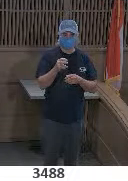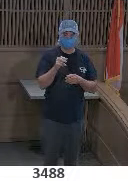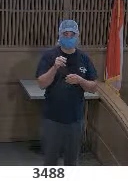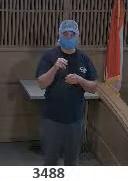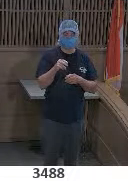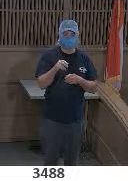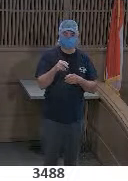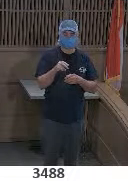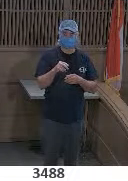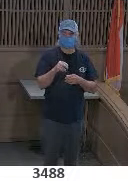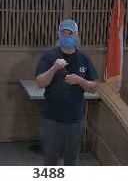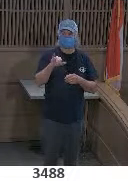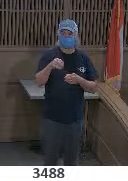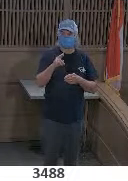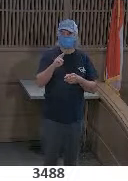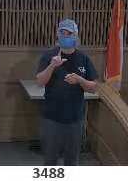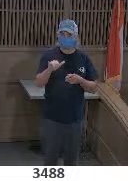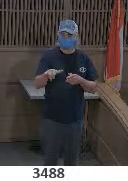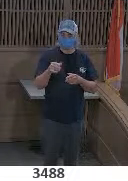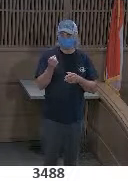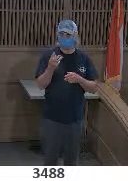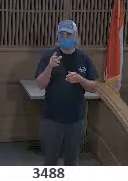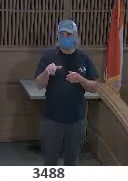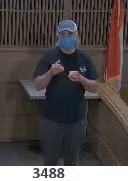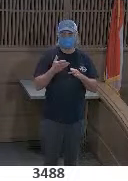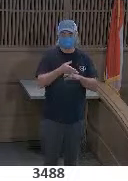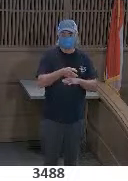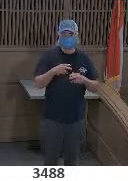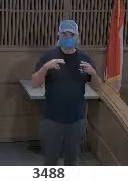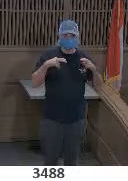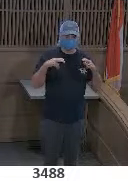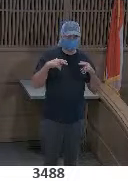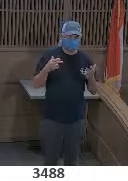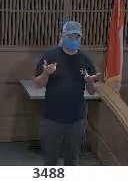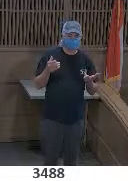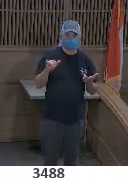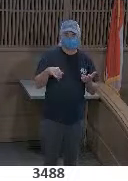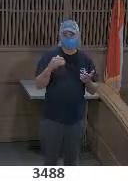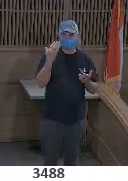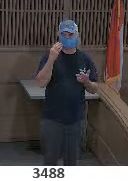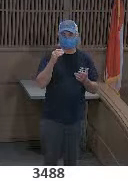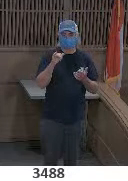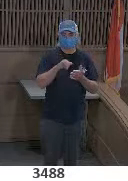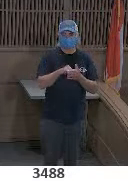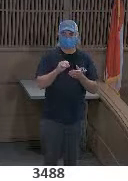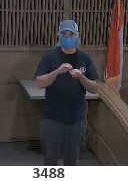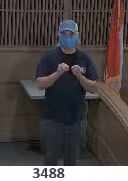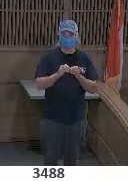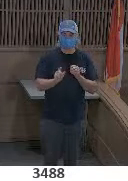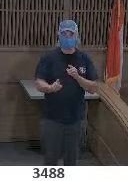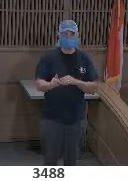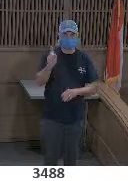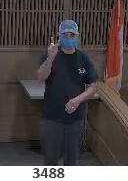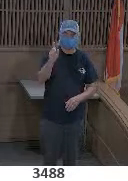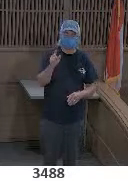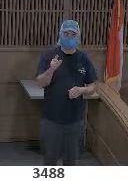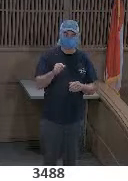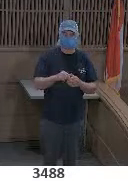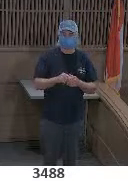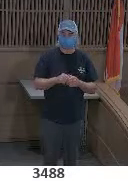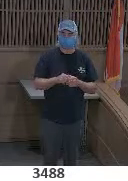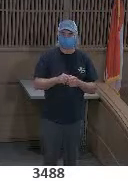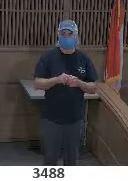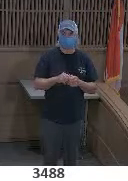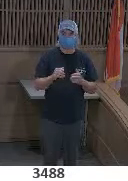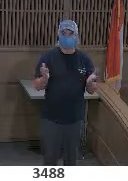time again. But there's also a situation here that we as a community and throughout the